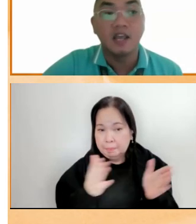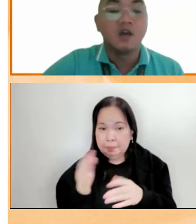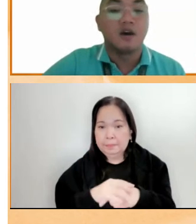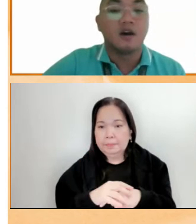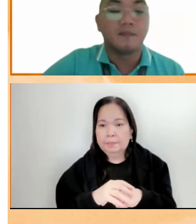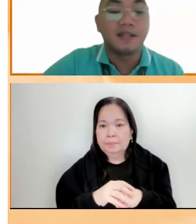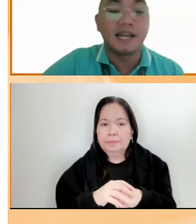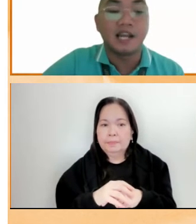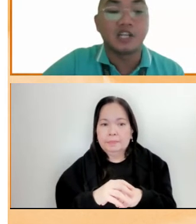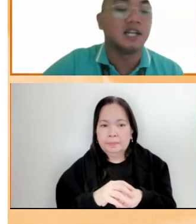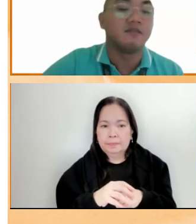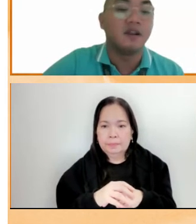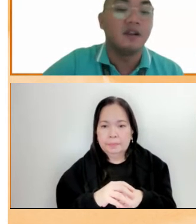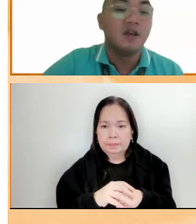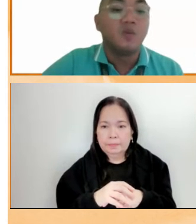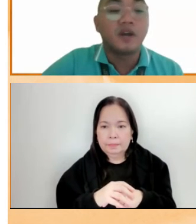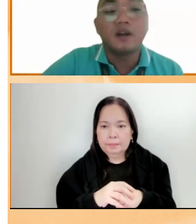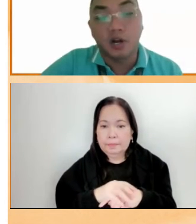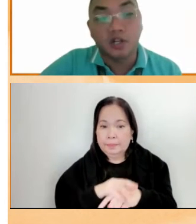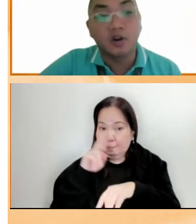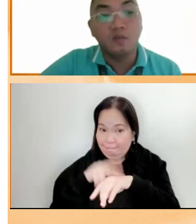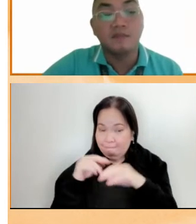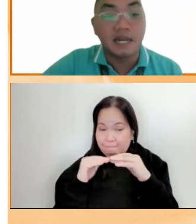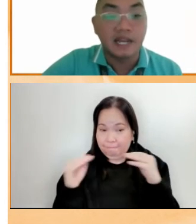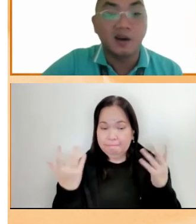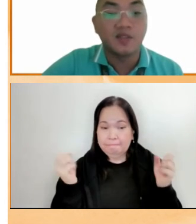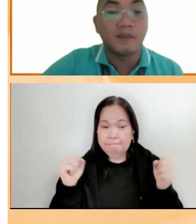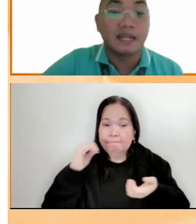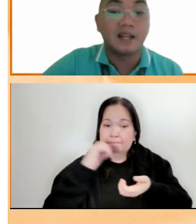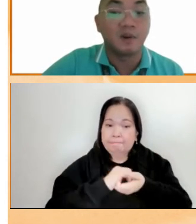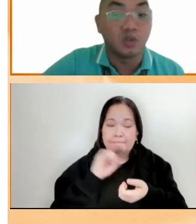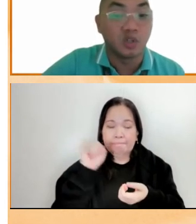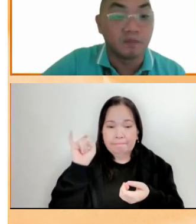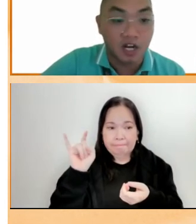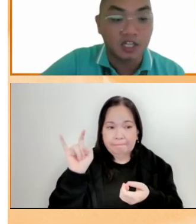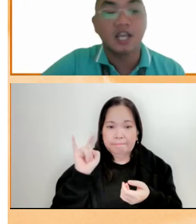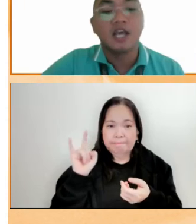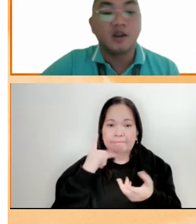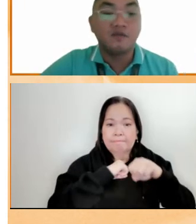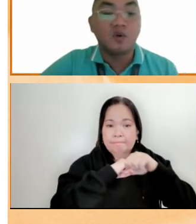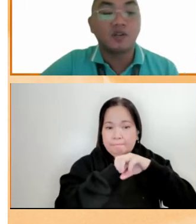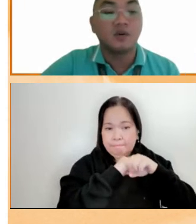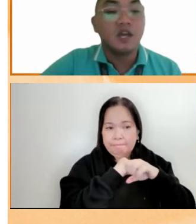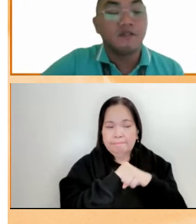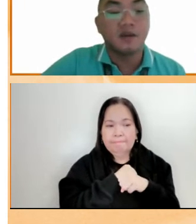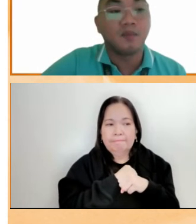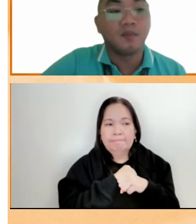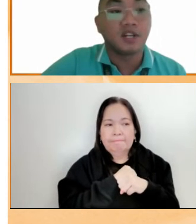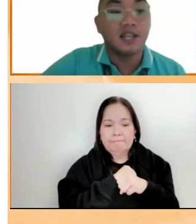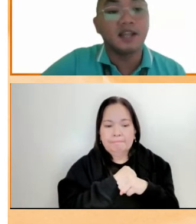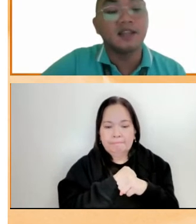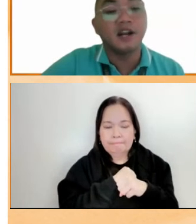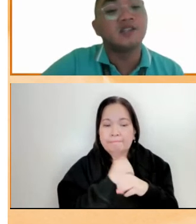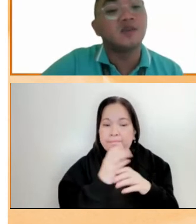planning in the national level. We can partner with the media on the mental health promotion part. And of course, no, very